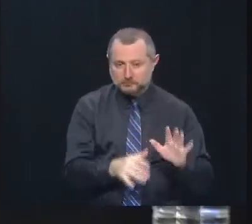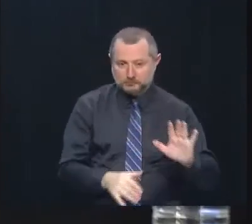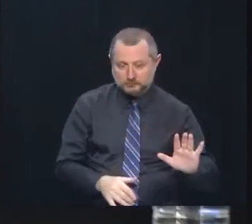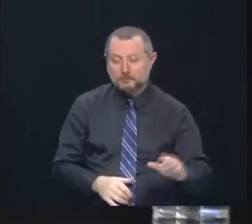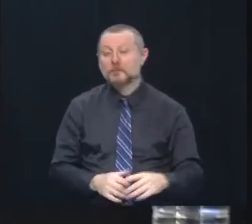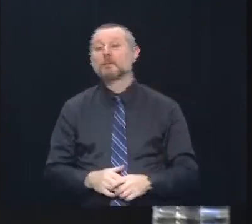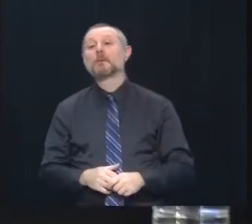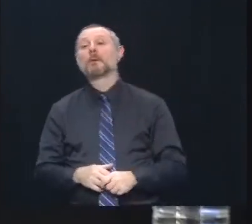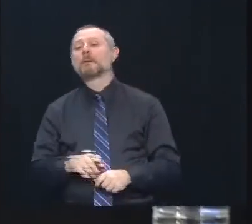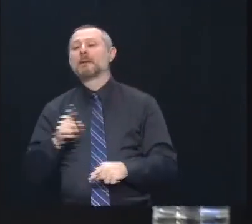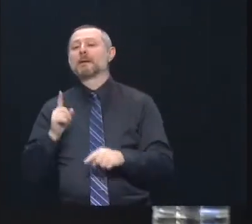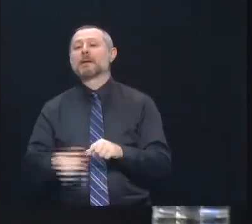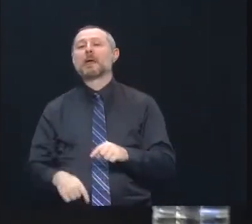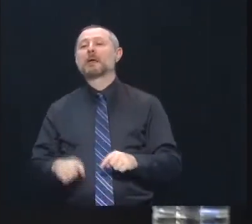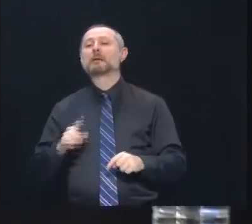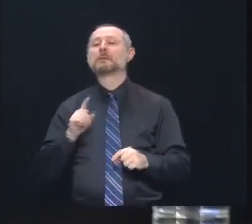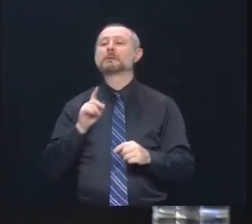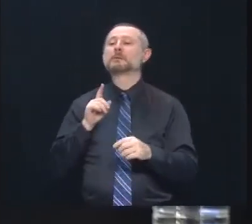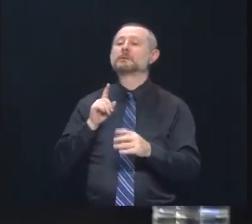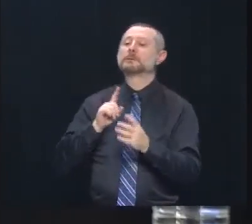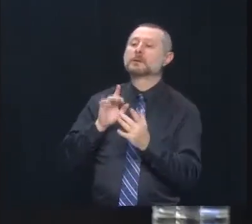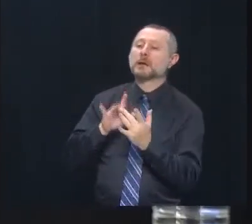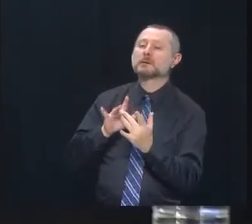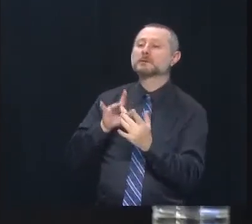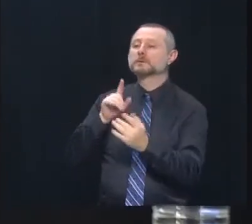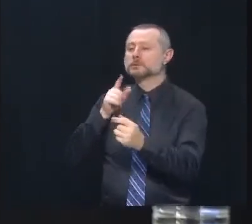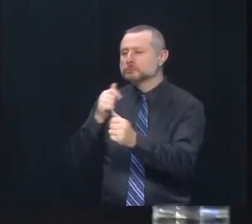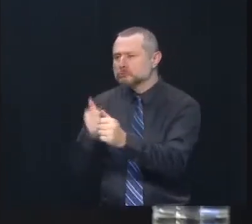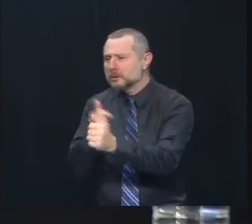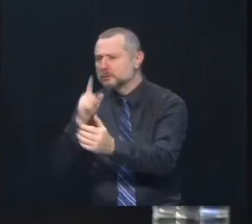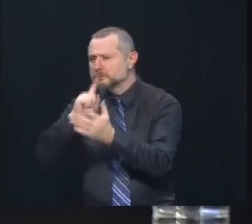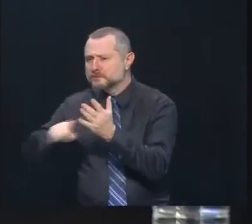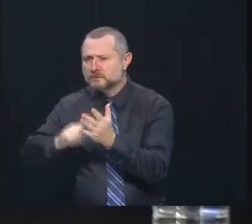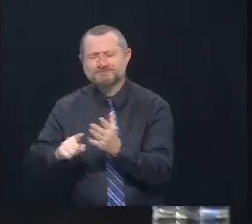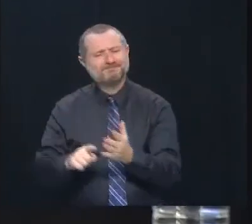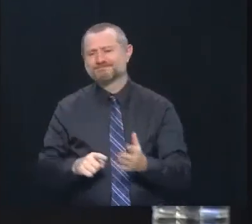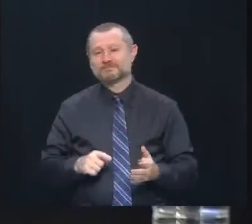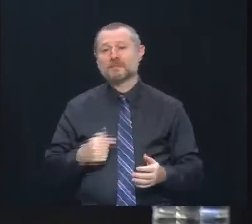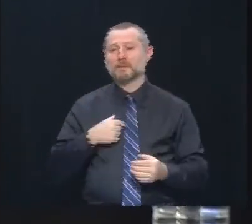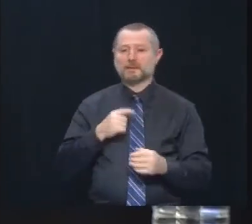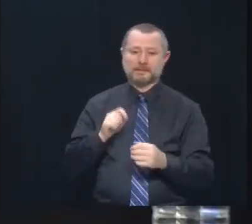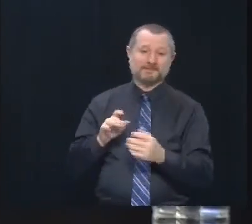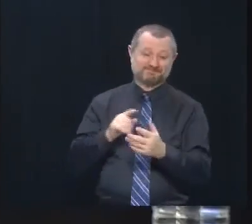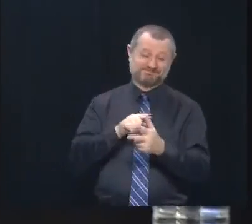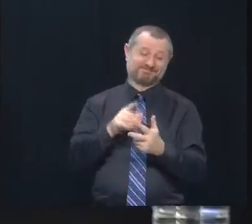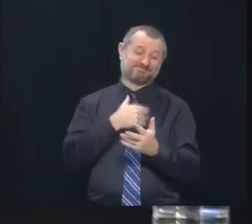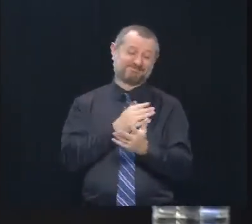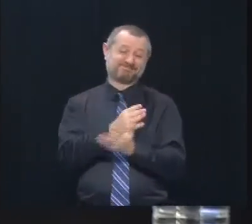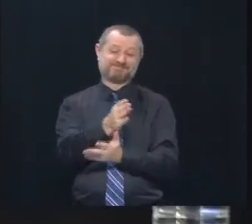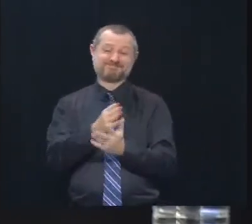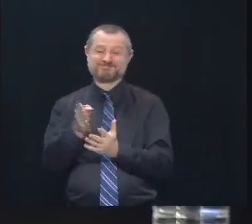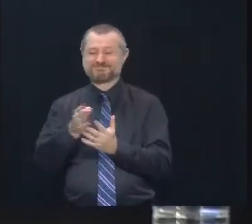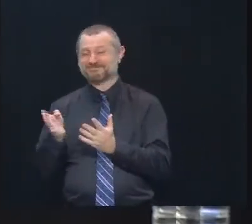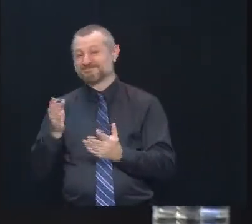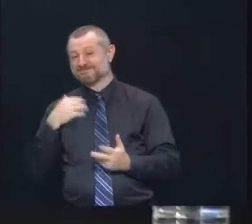trace, every single source of infection. So those are three areas that we know from the duration of COVID that